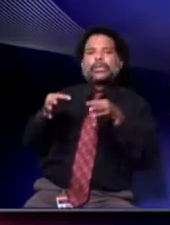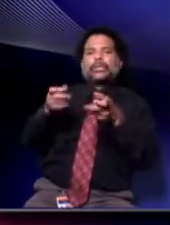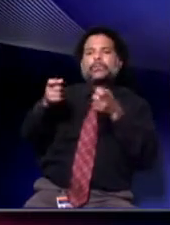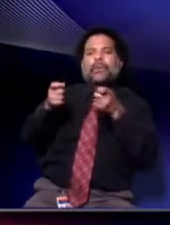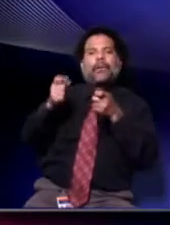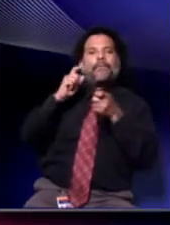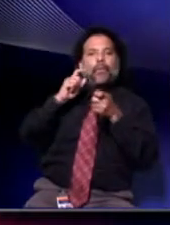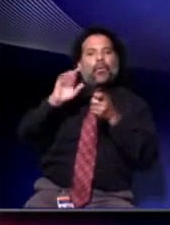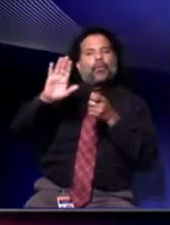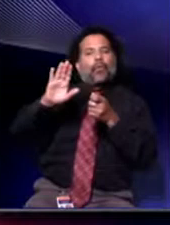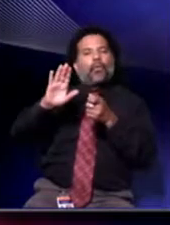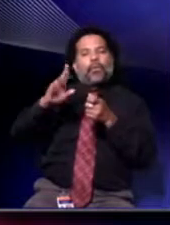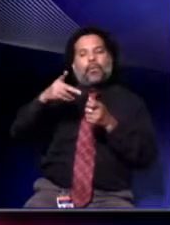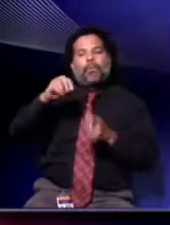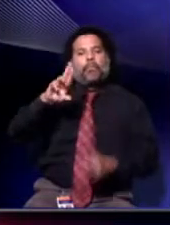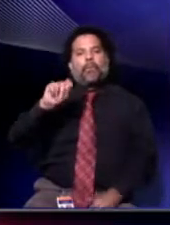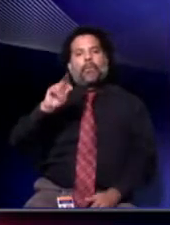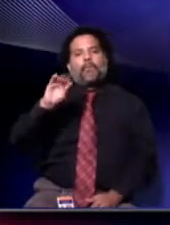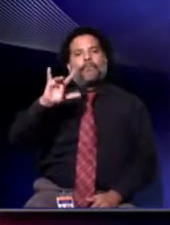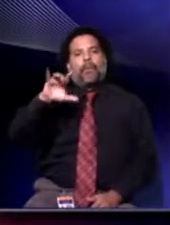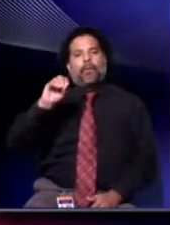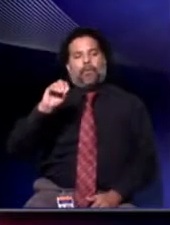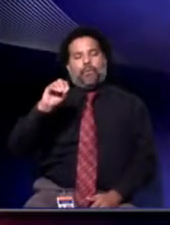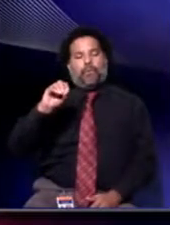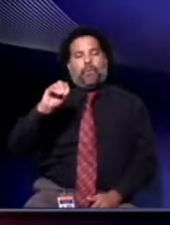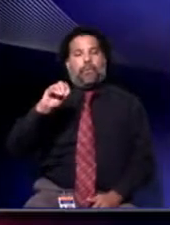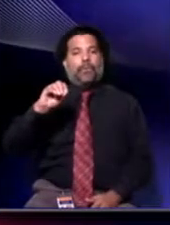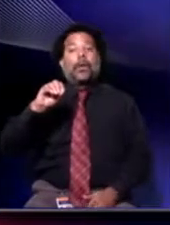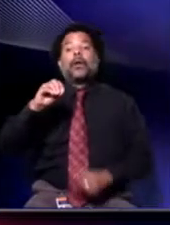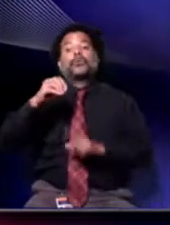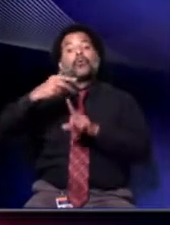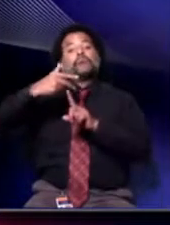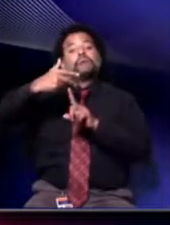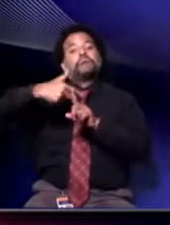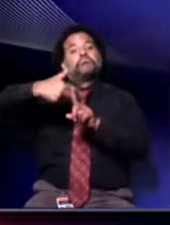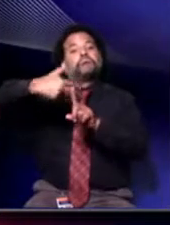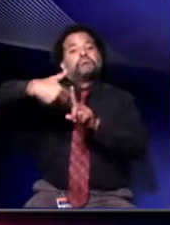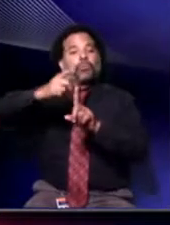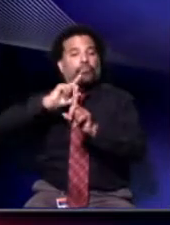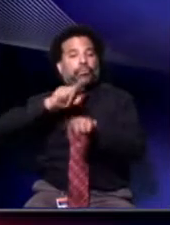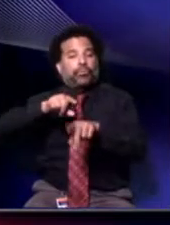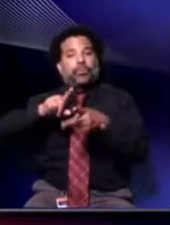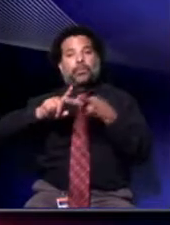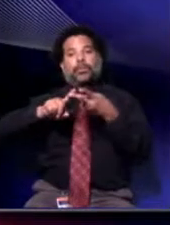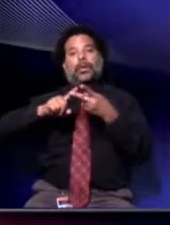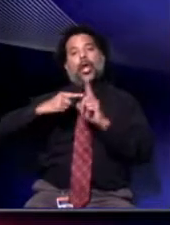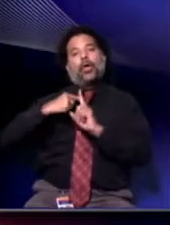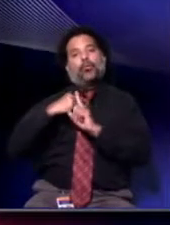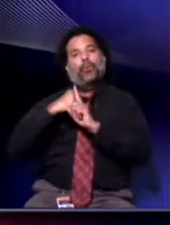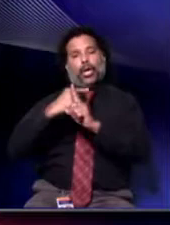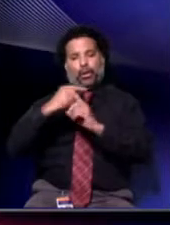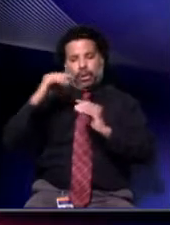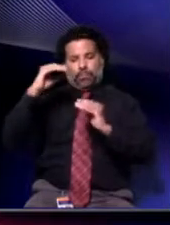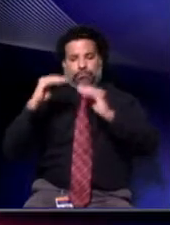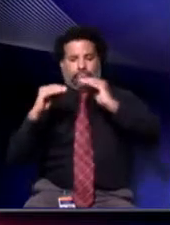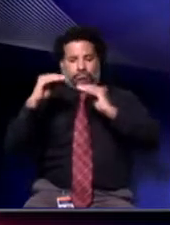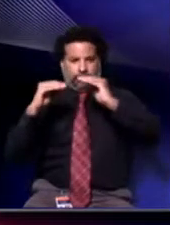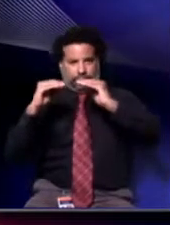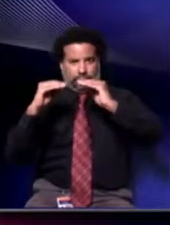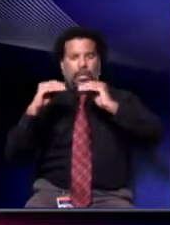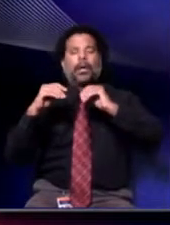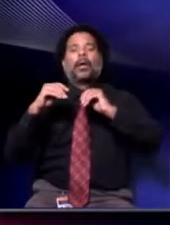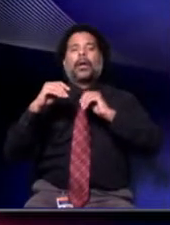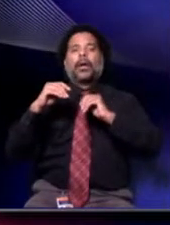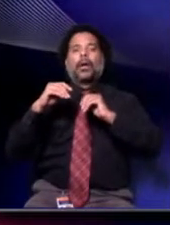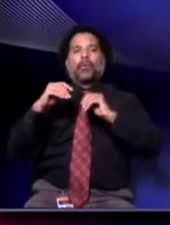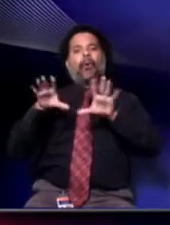on a discretionary basis. Quarterly reporting, regular rebalancing. We have been